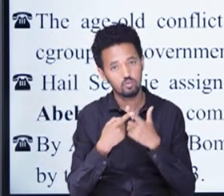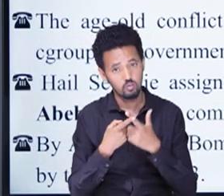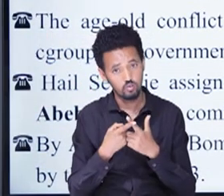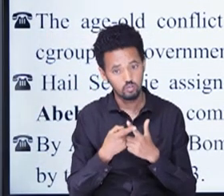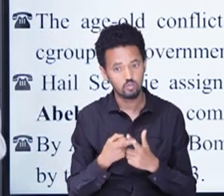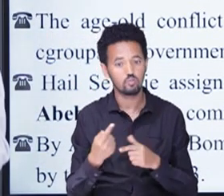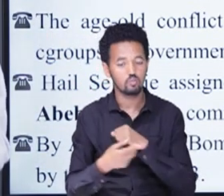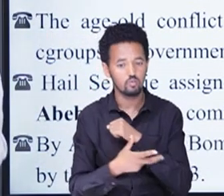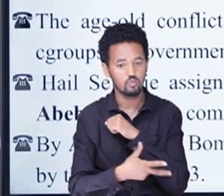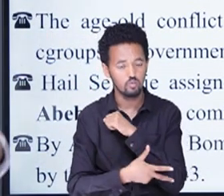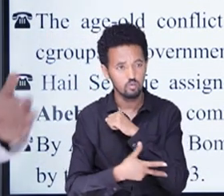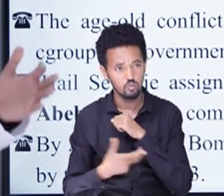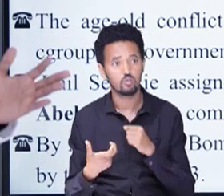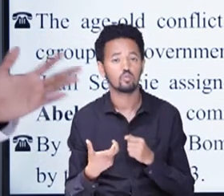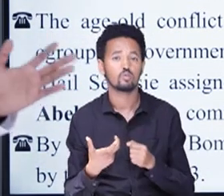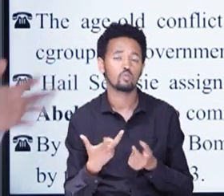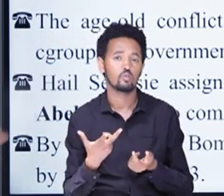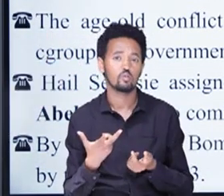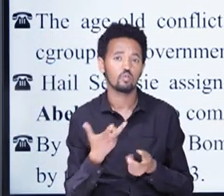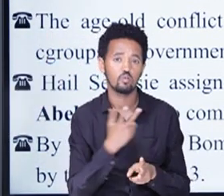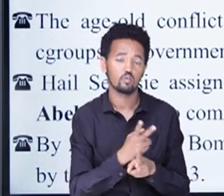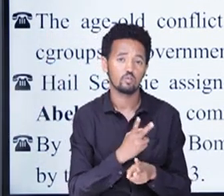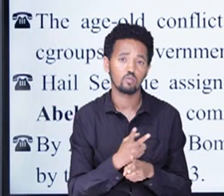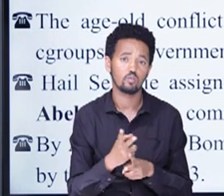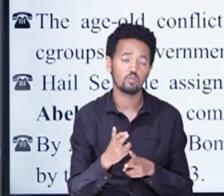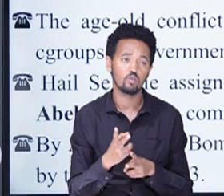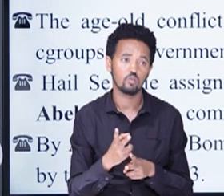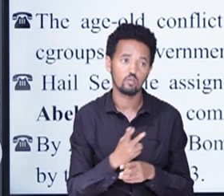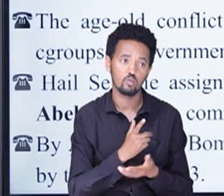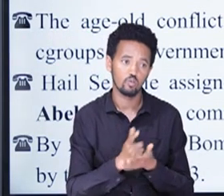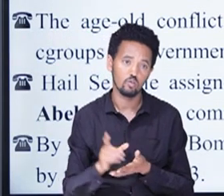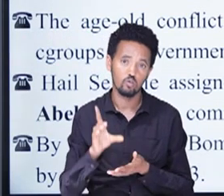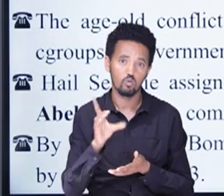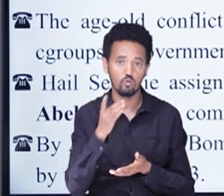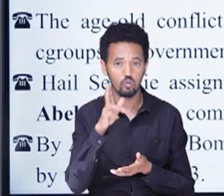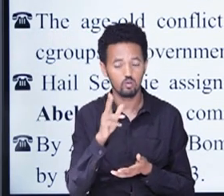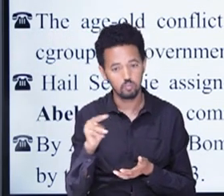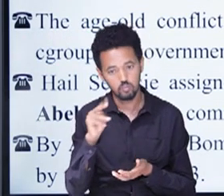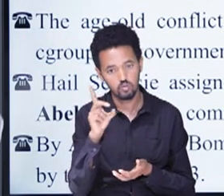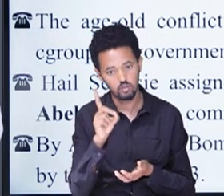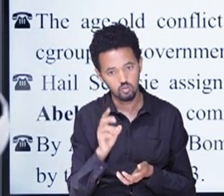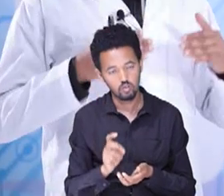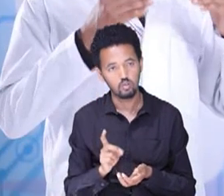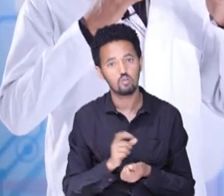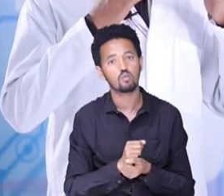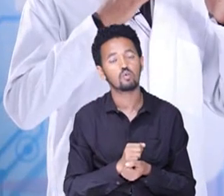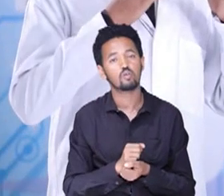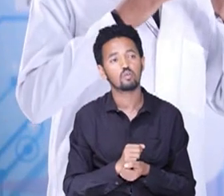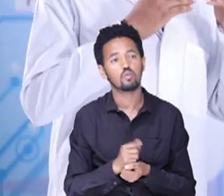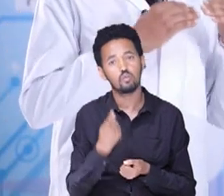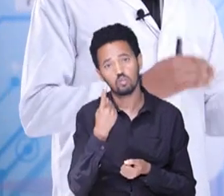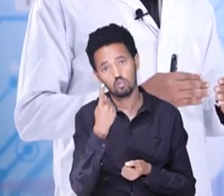one, corruption. The third one, the military force stationed between Korem and Kwea. Disagreement between